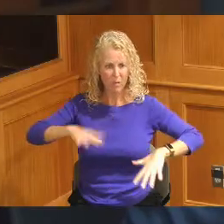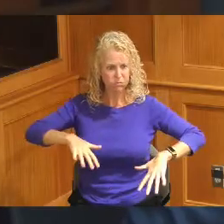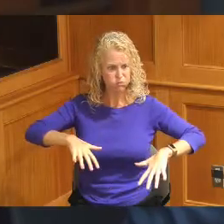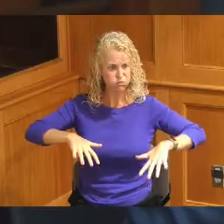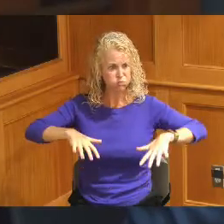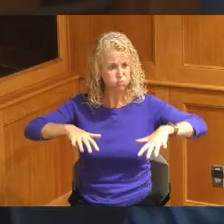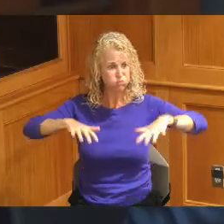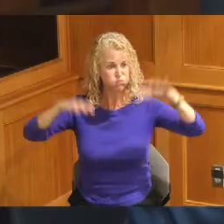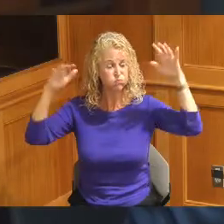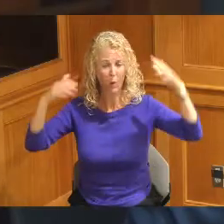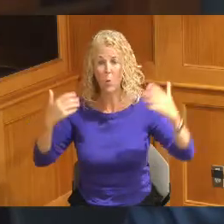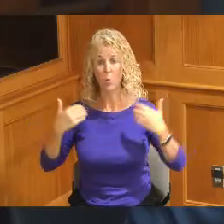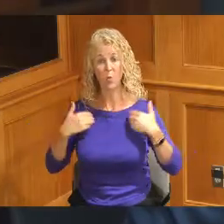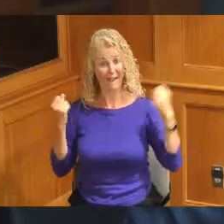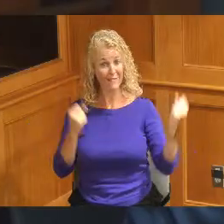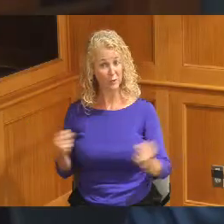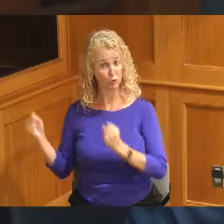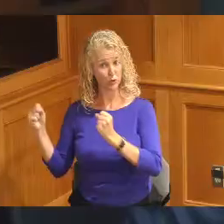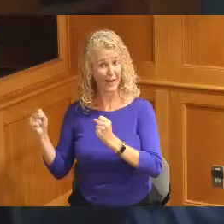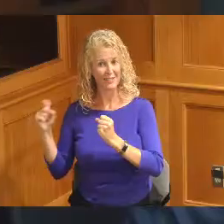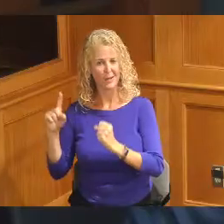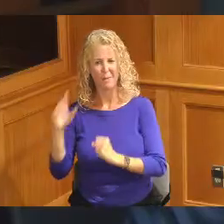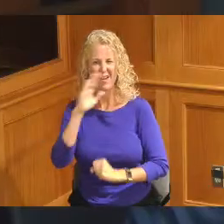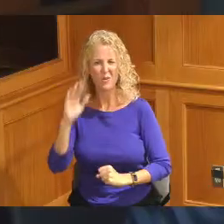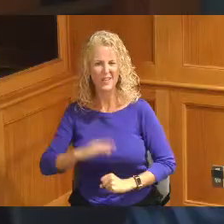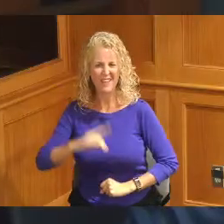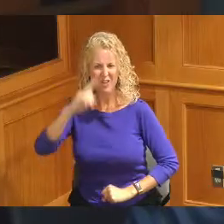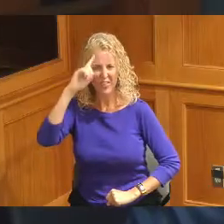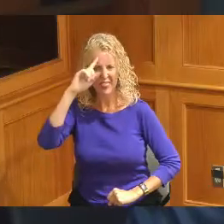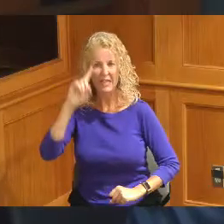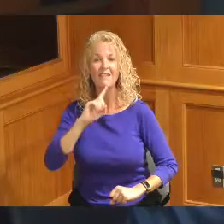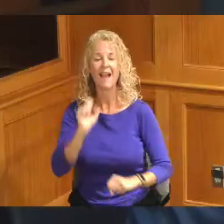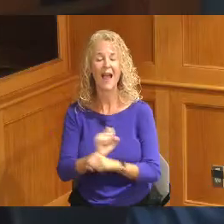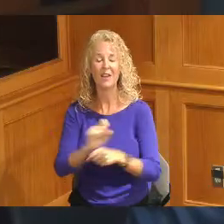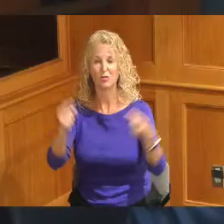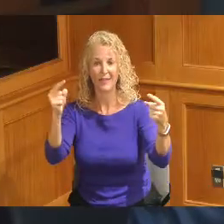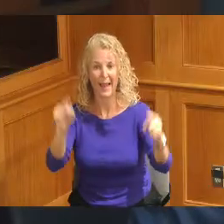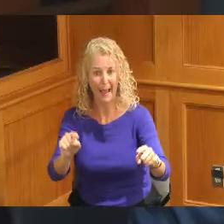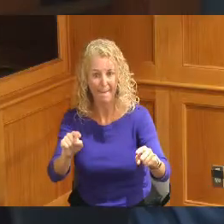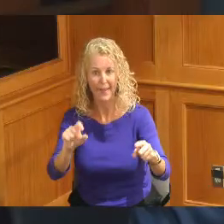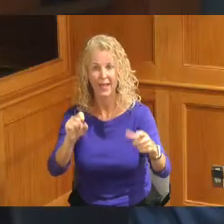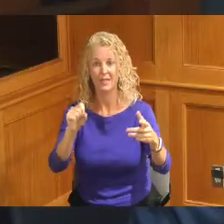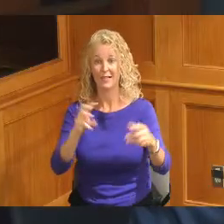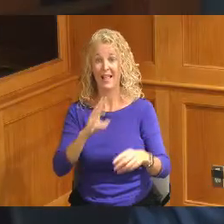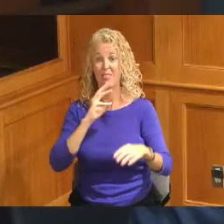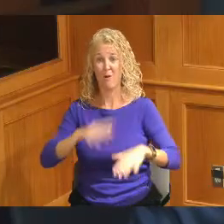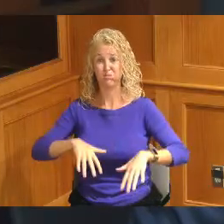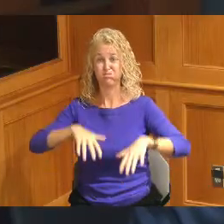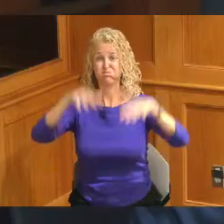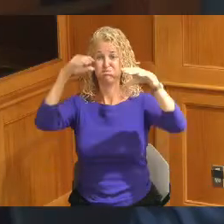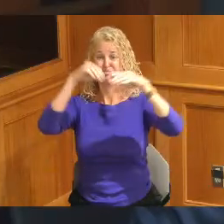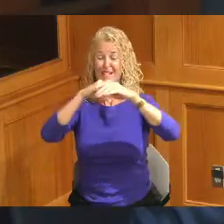a strategy for that, but never thinking that it's going to actually happen. And the flood went into